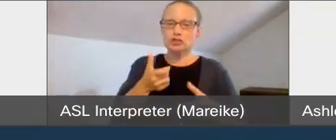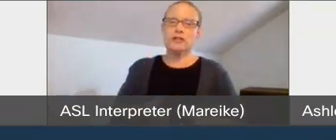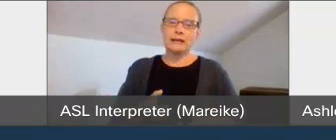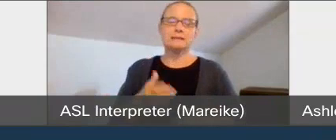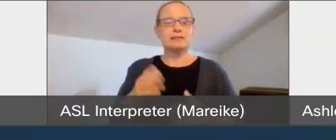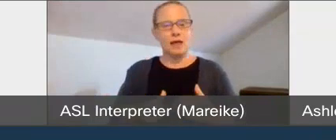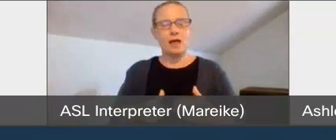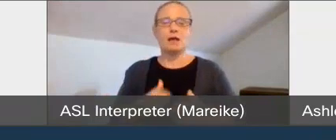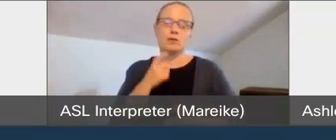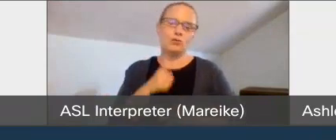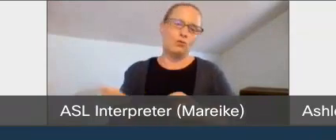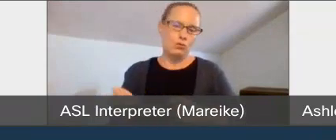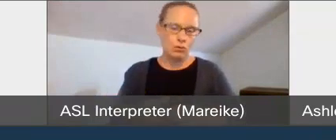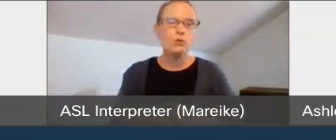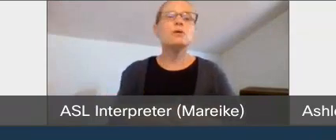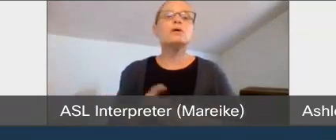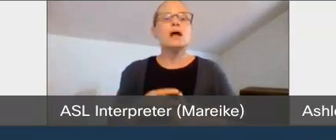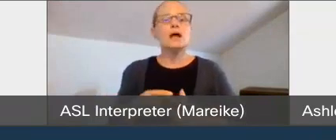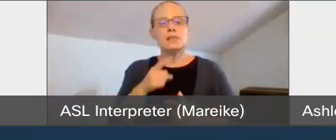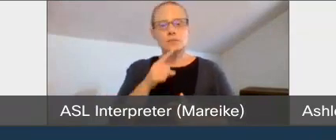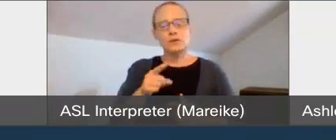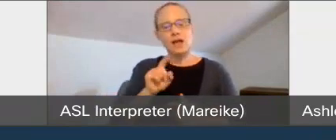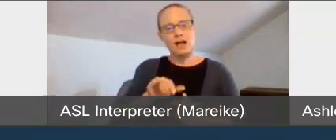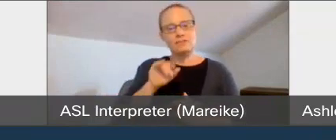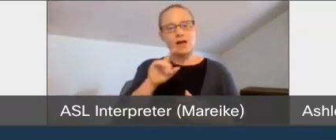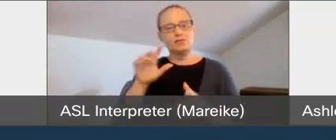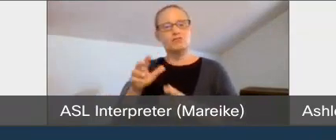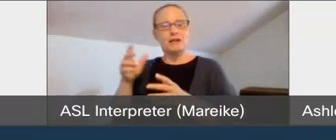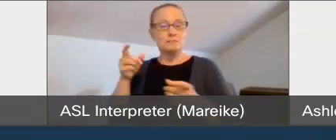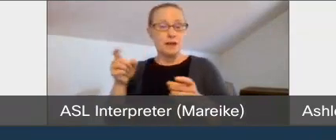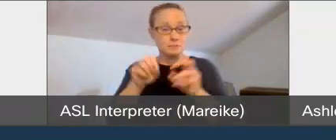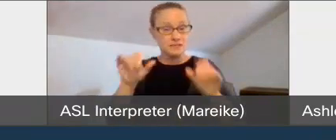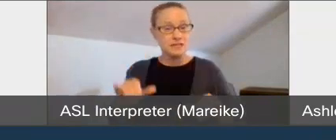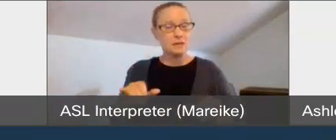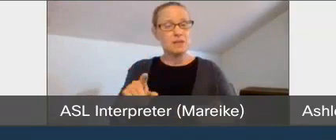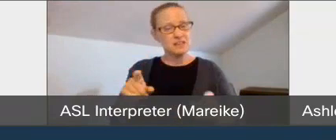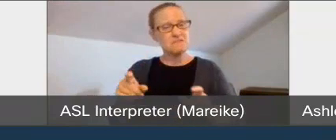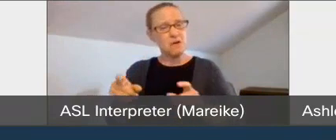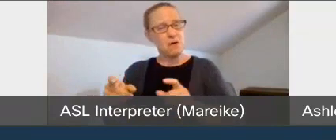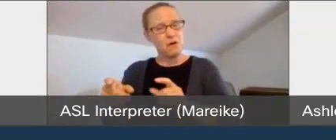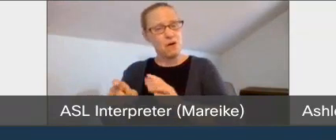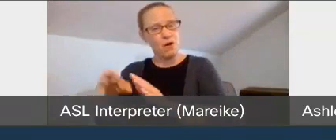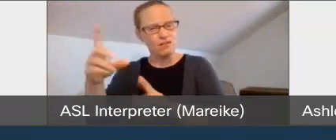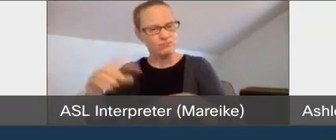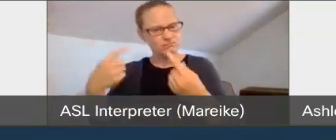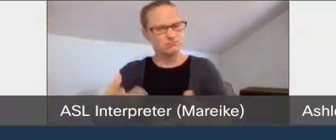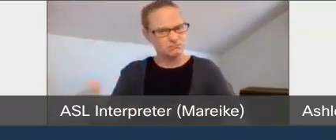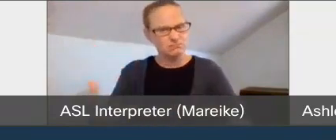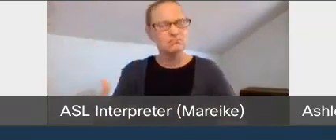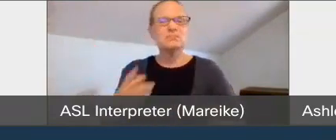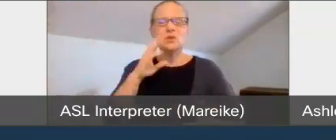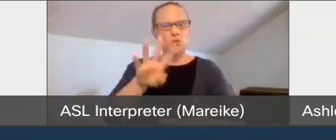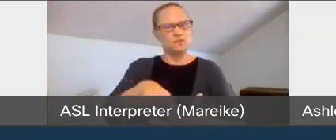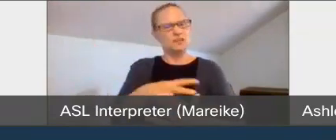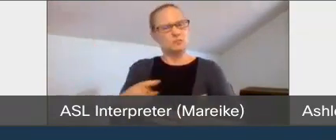And then we have the crisis bed management system, and this management system has evolved greatly. It was a spreadsheet